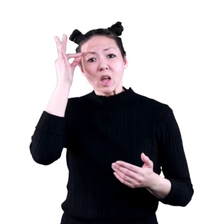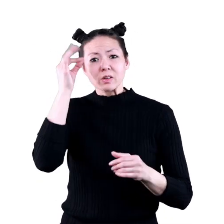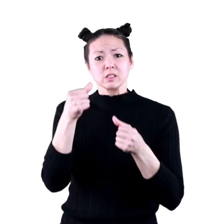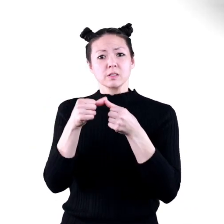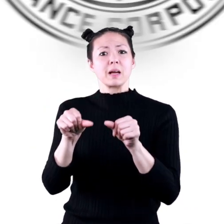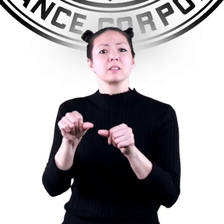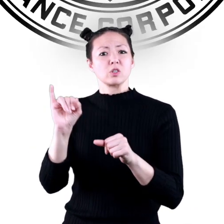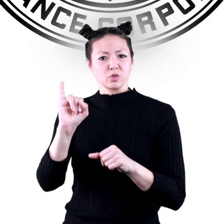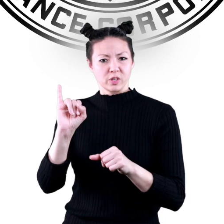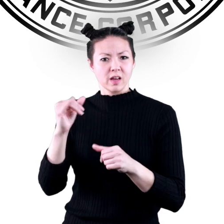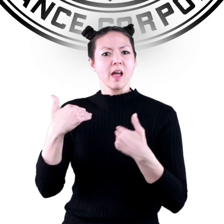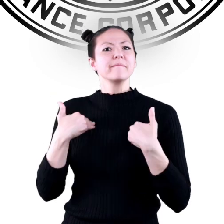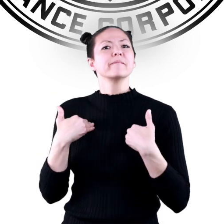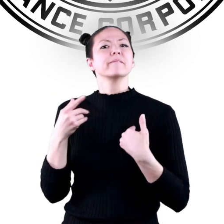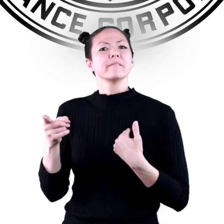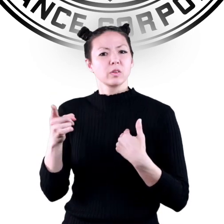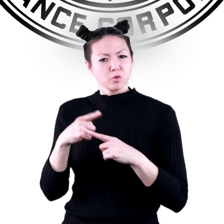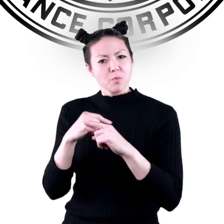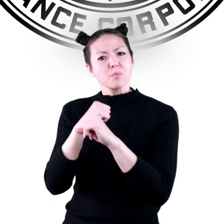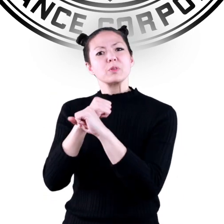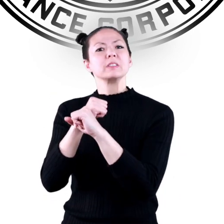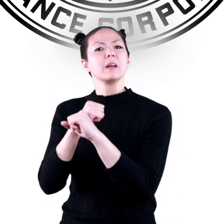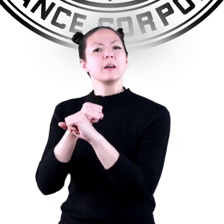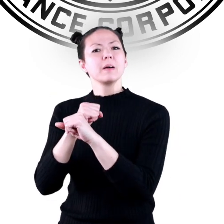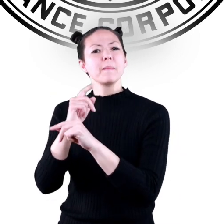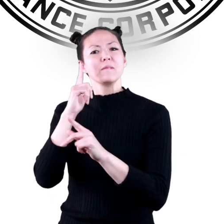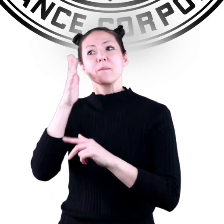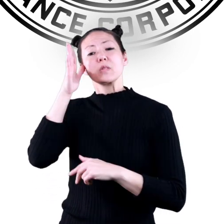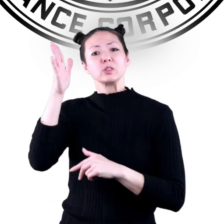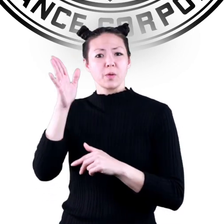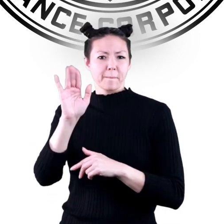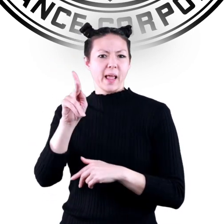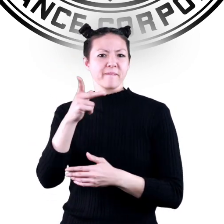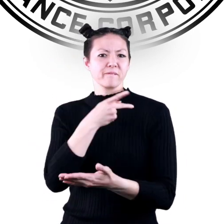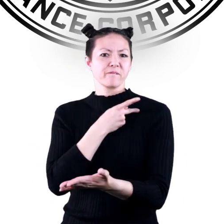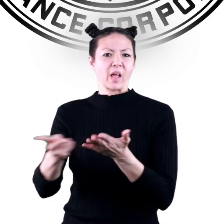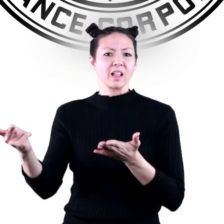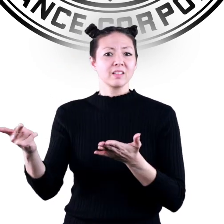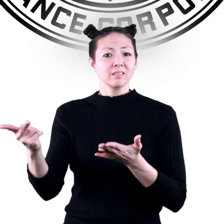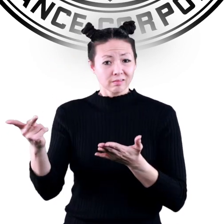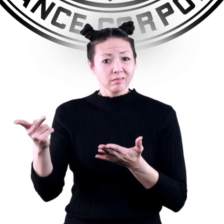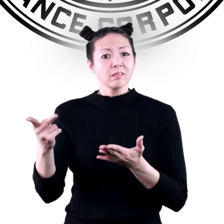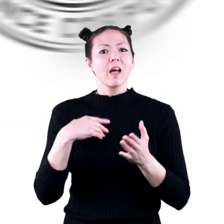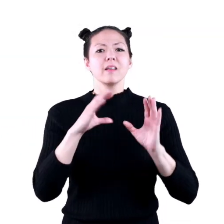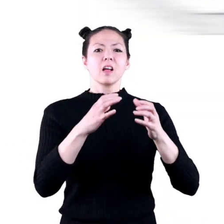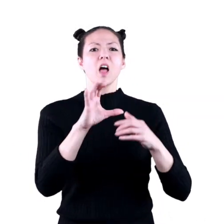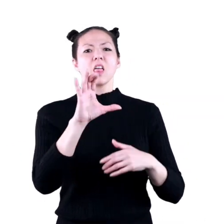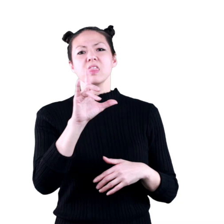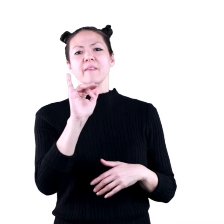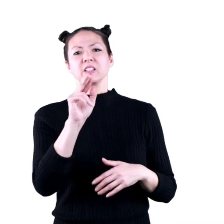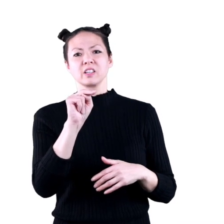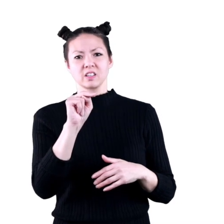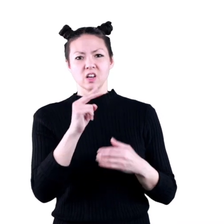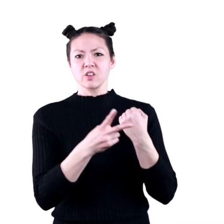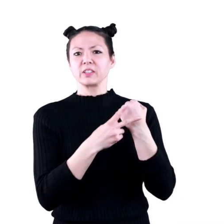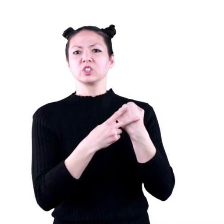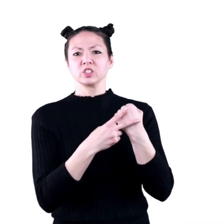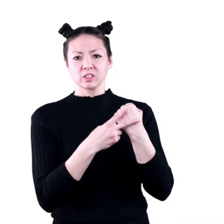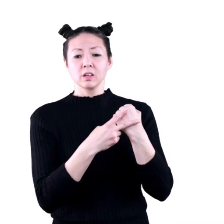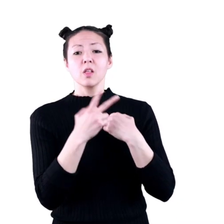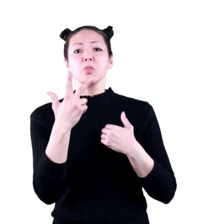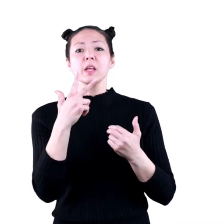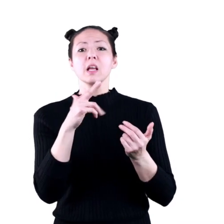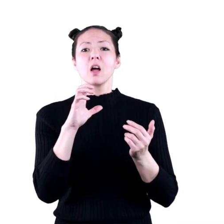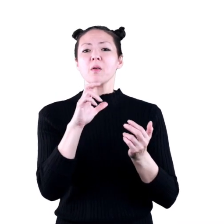market. There was the Federal Deposit Insurance Corporation to protect against future bank failures. The Civilian